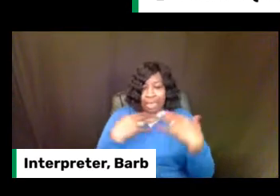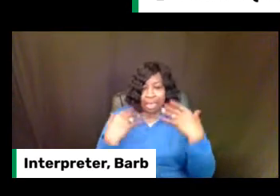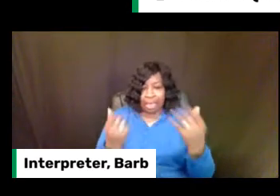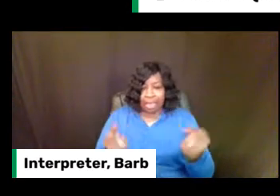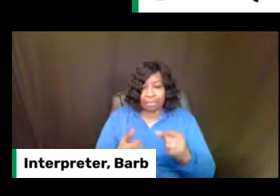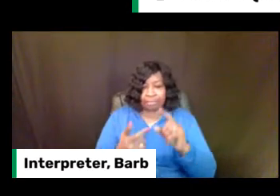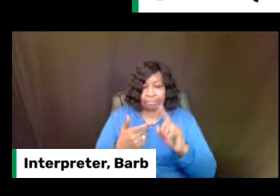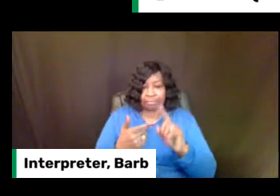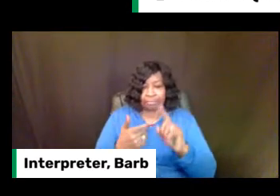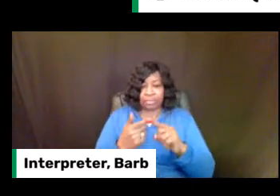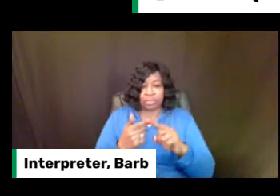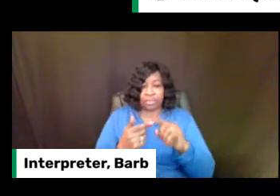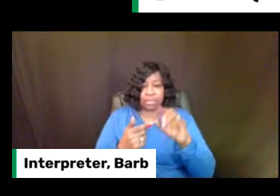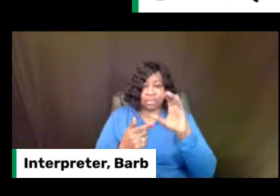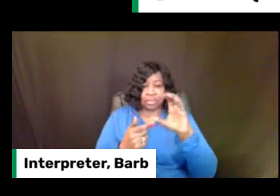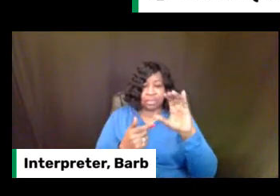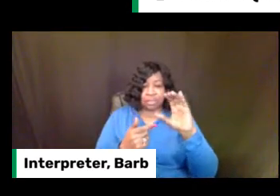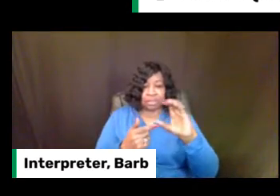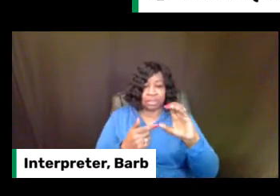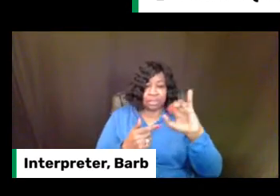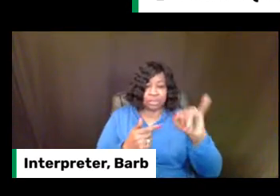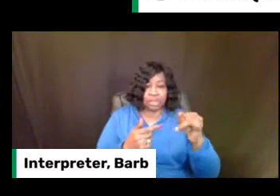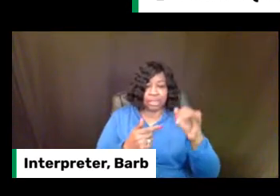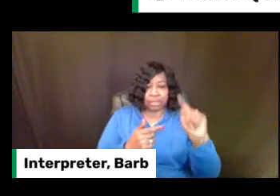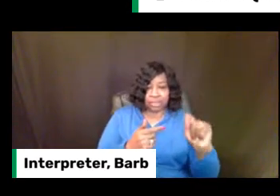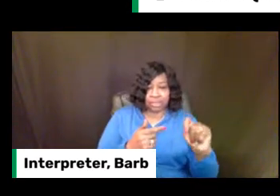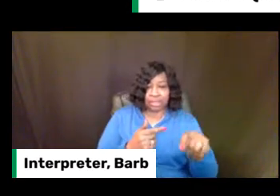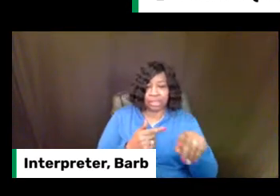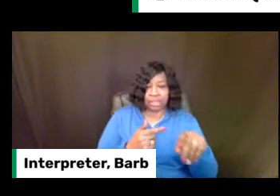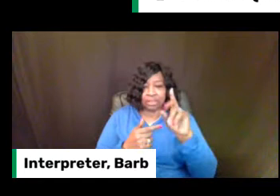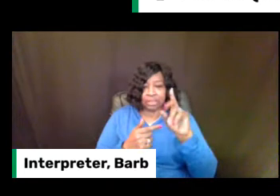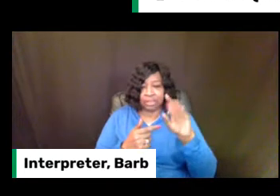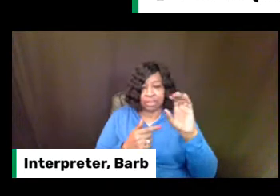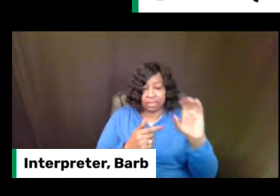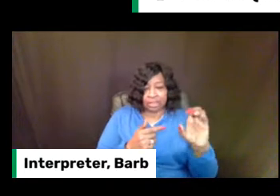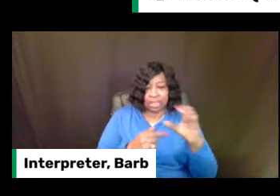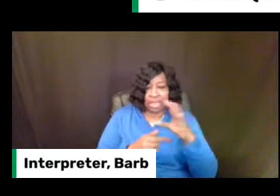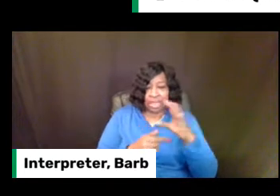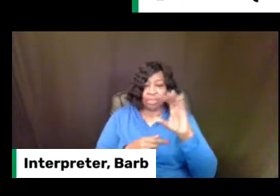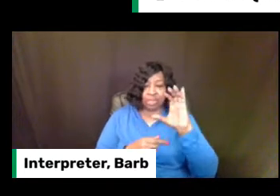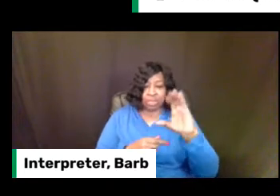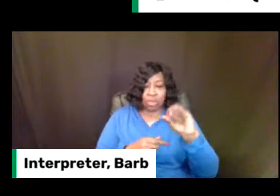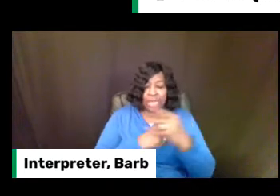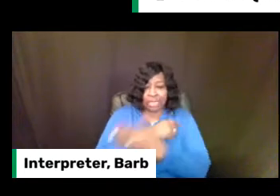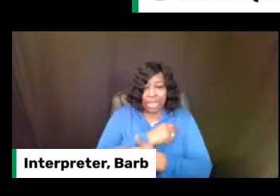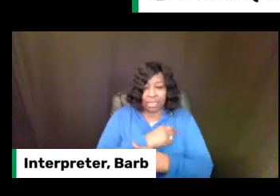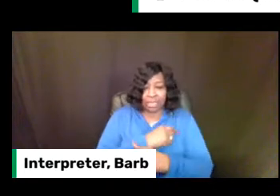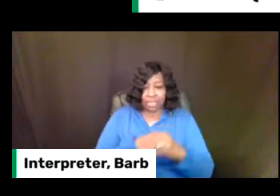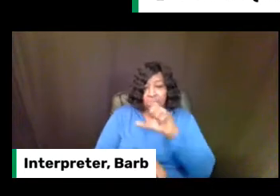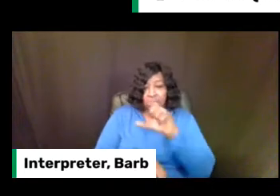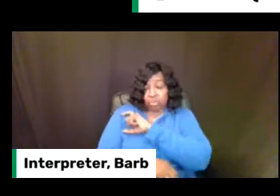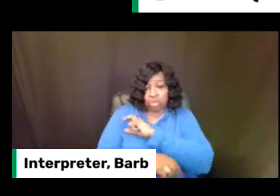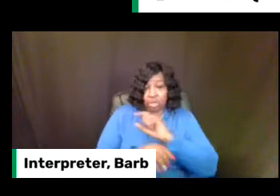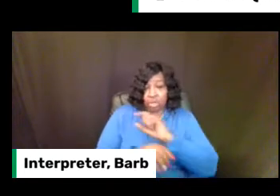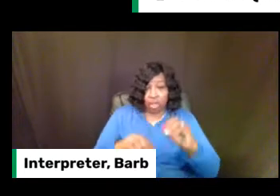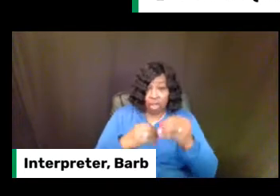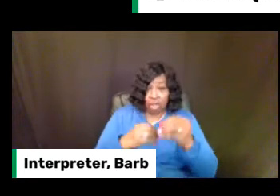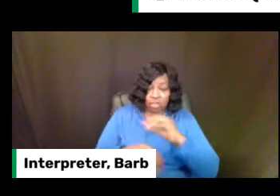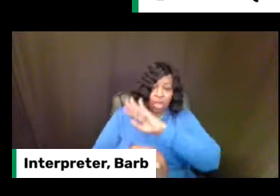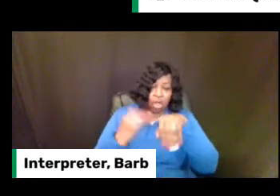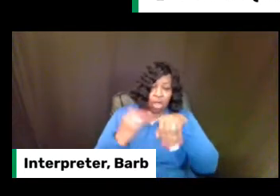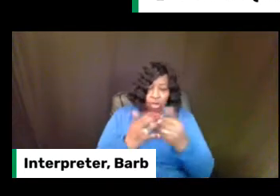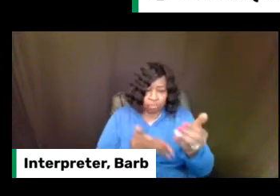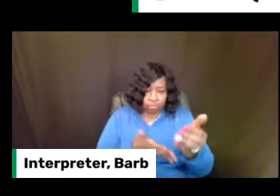Juvenile Temporary Detention Center, the Cook County Sheriff's Office, all to collect annual food purchasing data